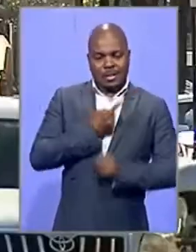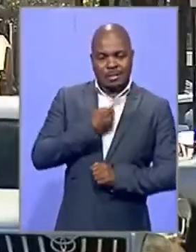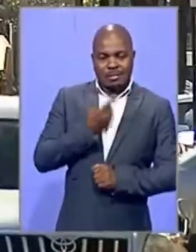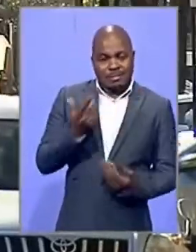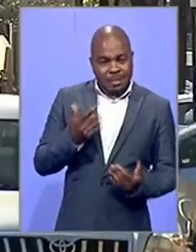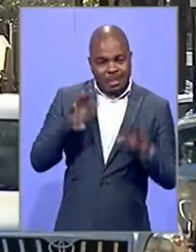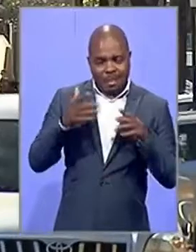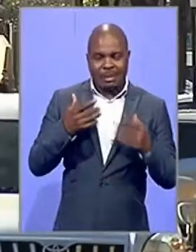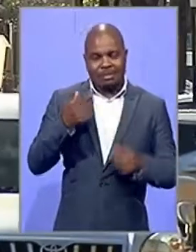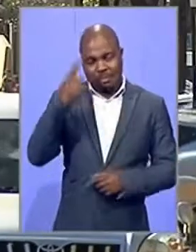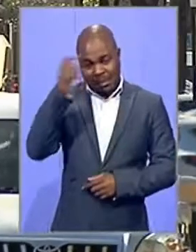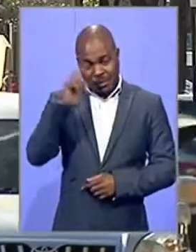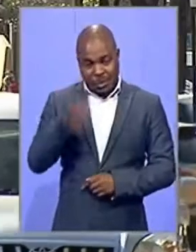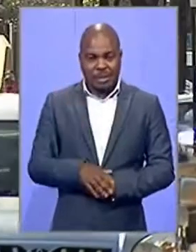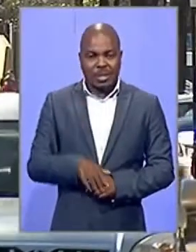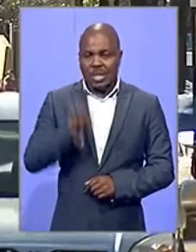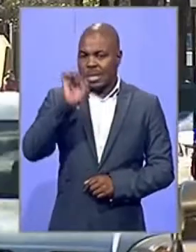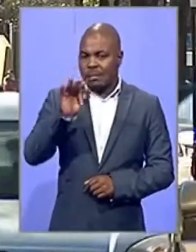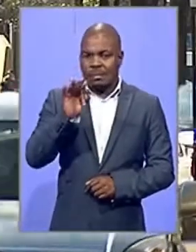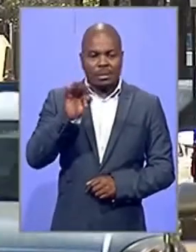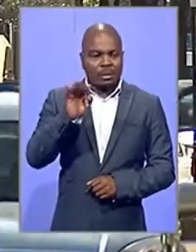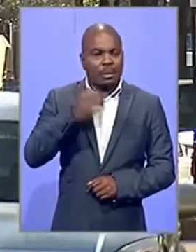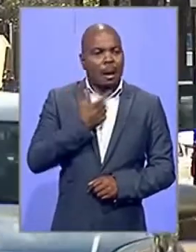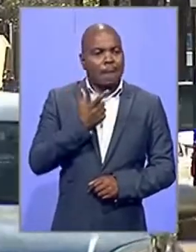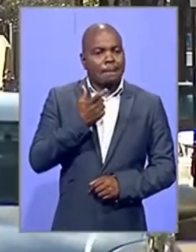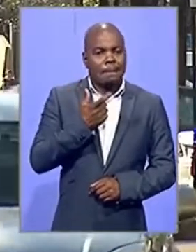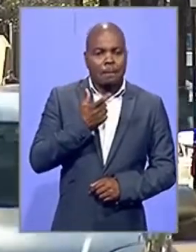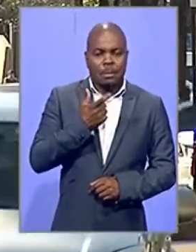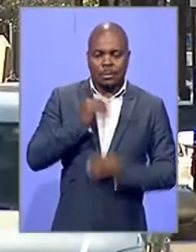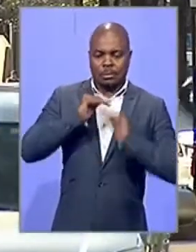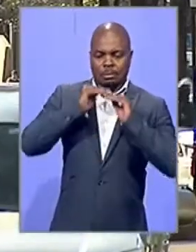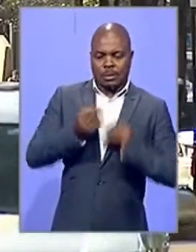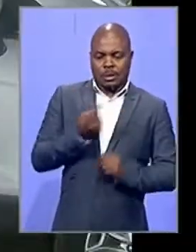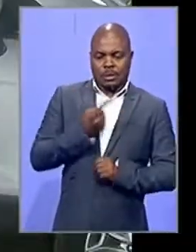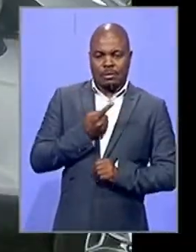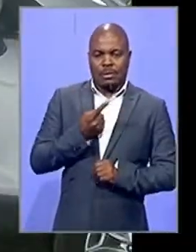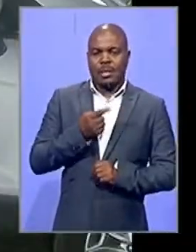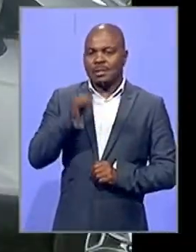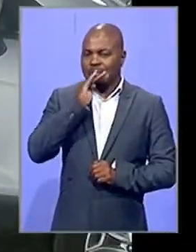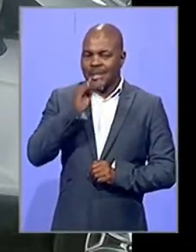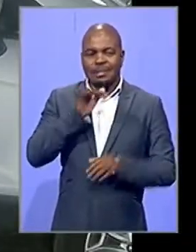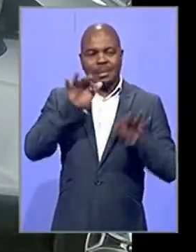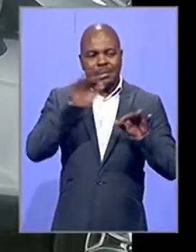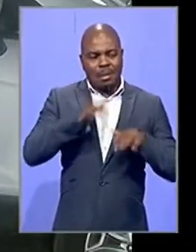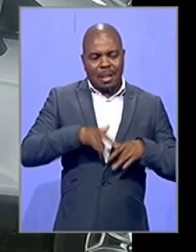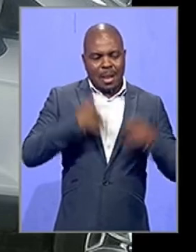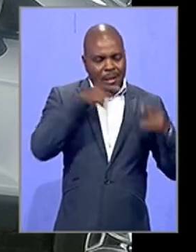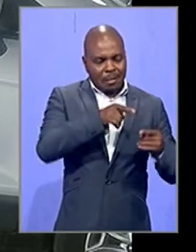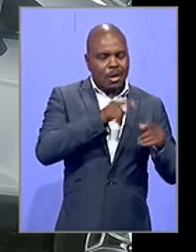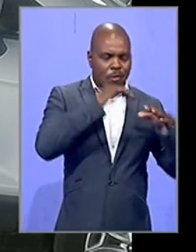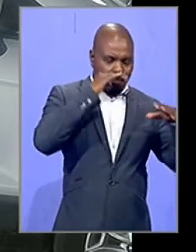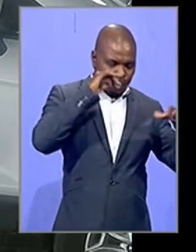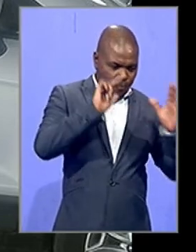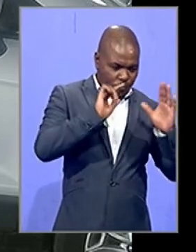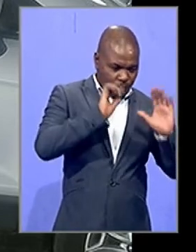ba le bantsi ba dumela fa go ganetswa go dirisa ditlhobolo go ipoloka e le go ba matsholo a baagi ba ba ikamanyang le